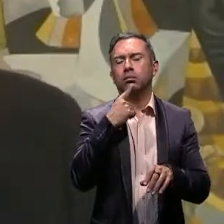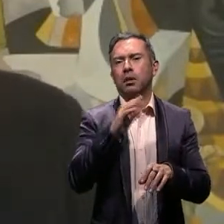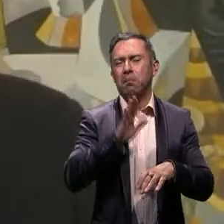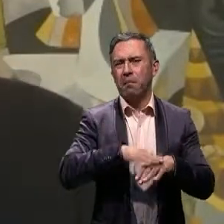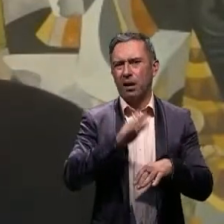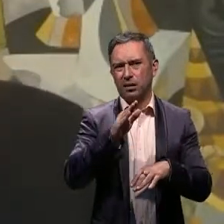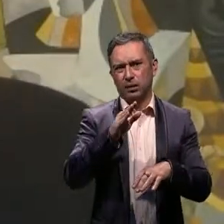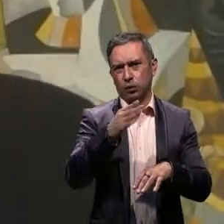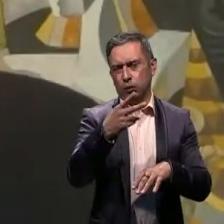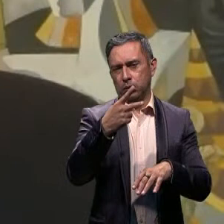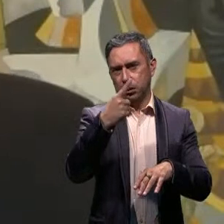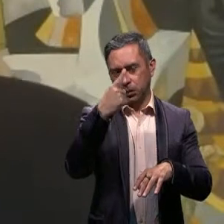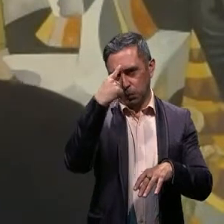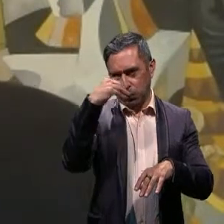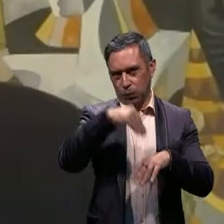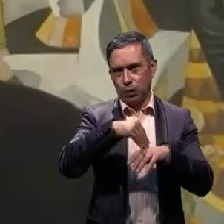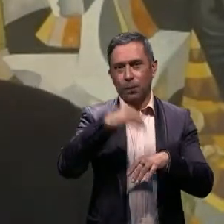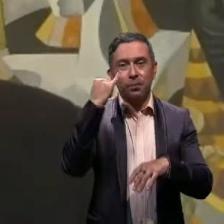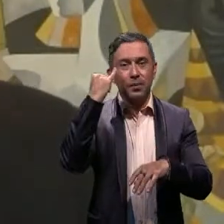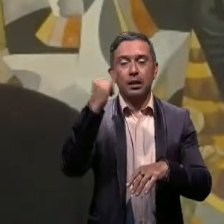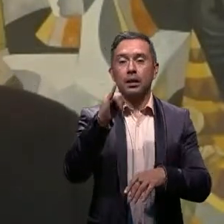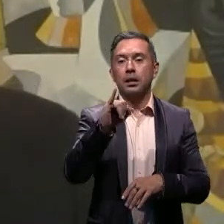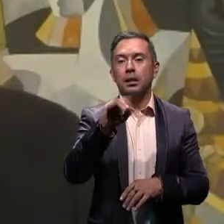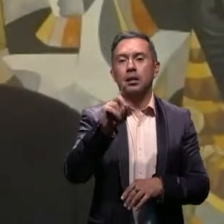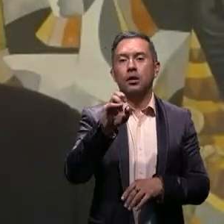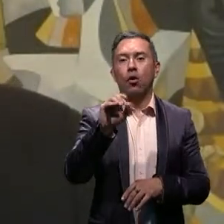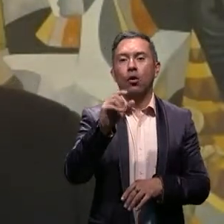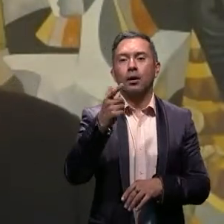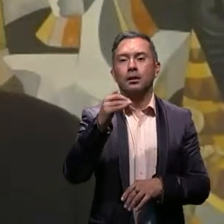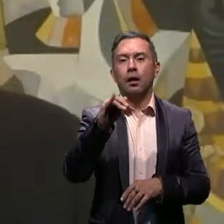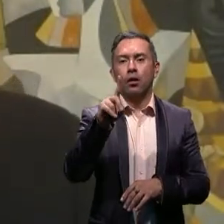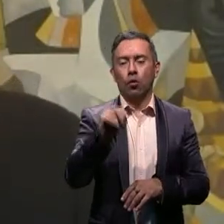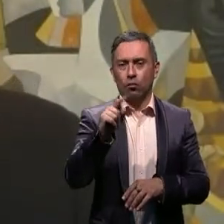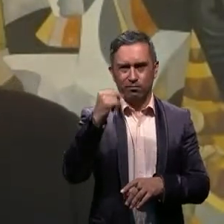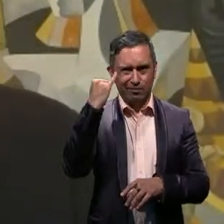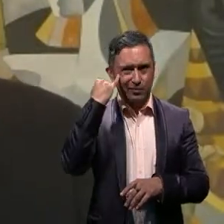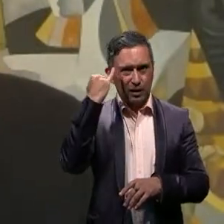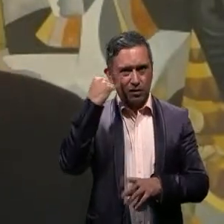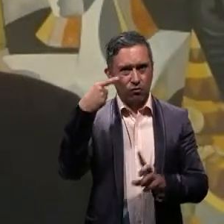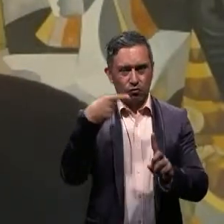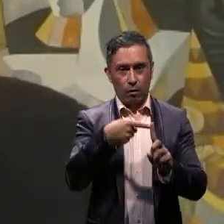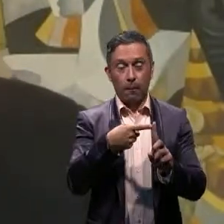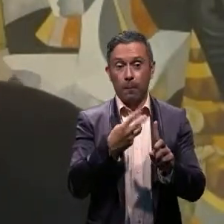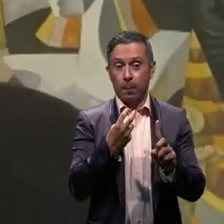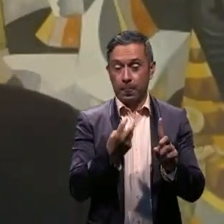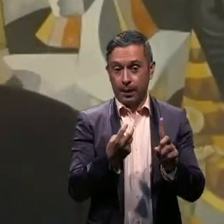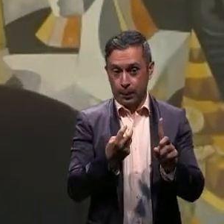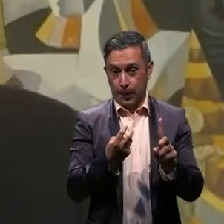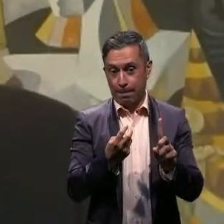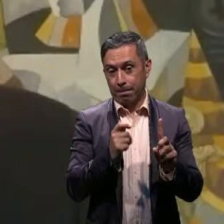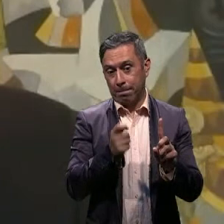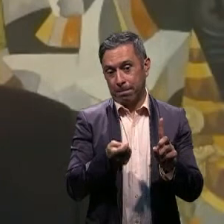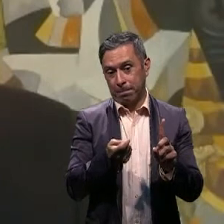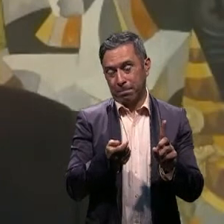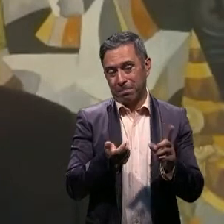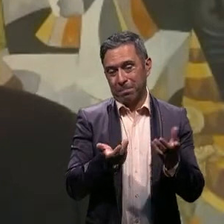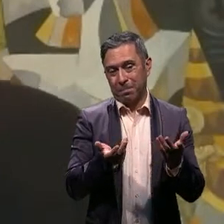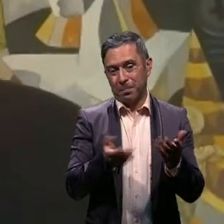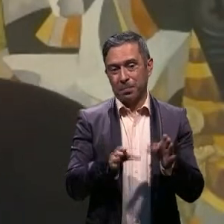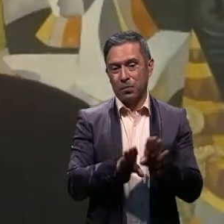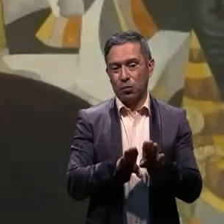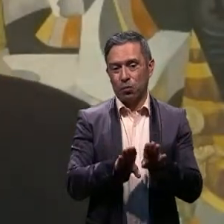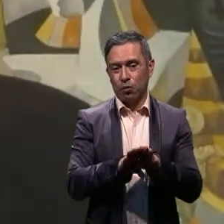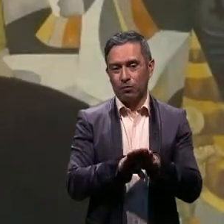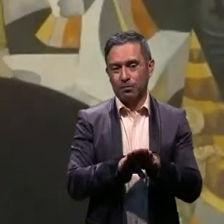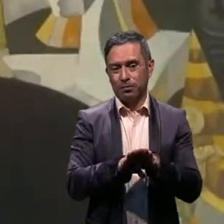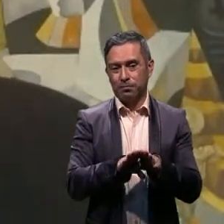have more of, or are more prone to talk about the ideology. And I don't know